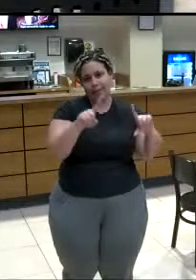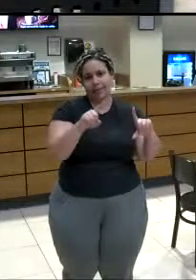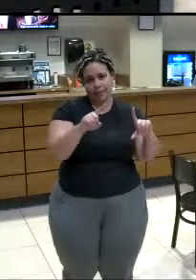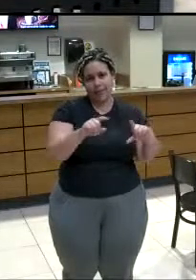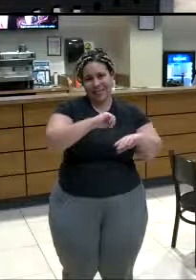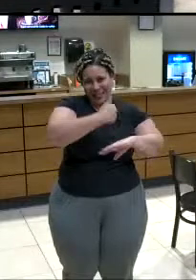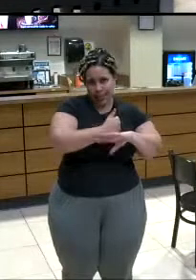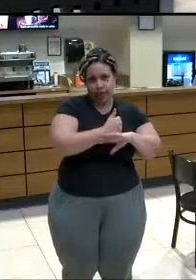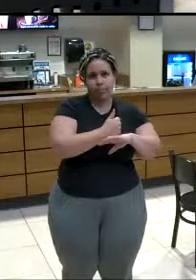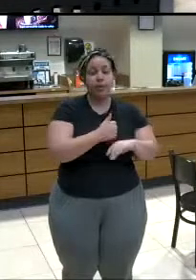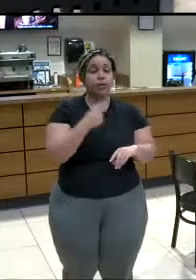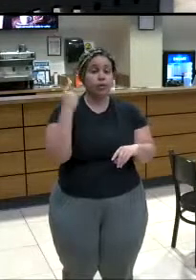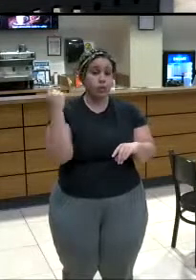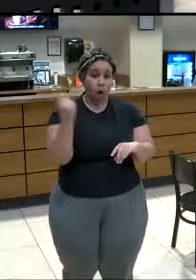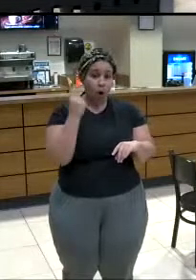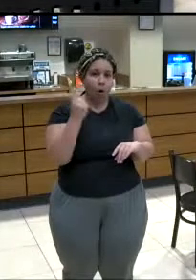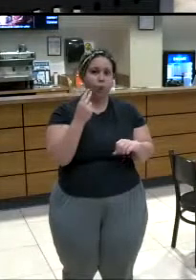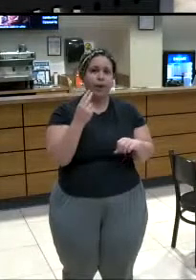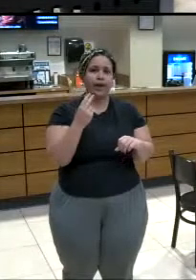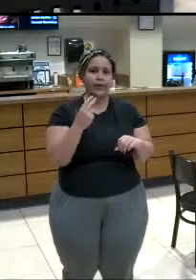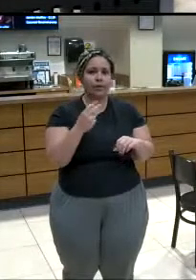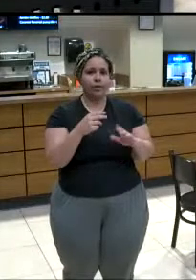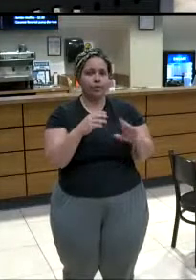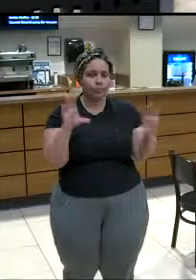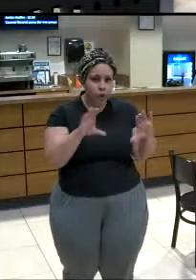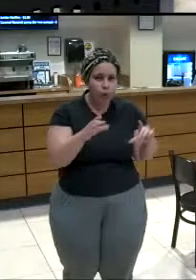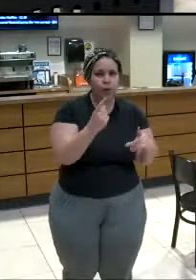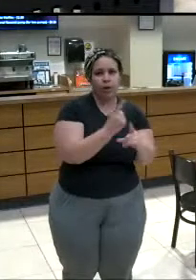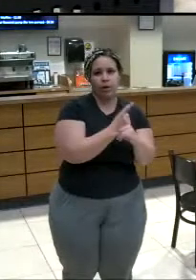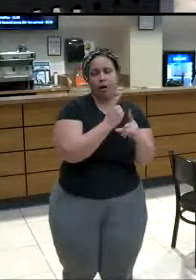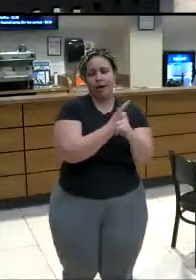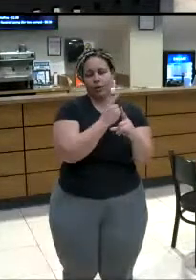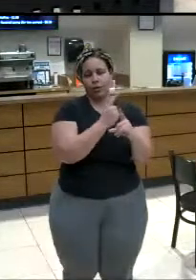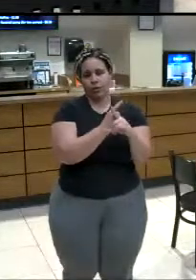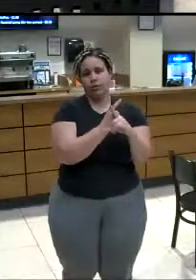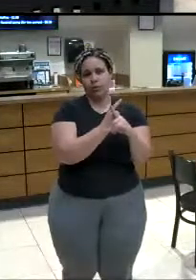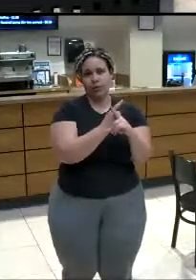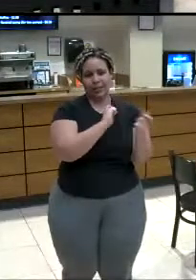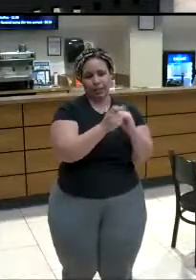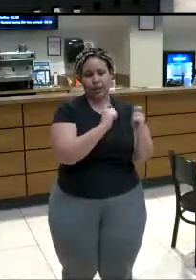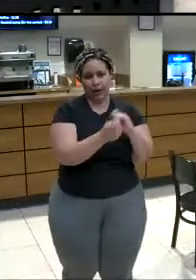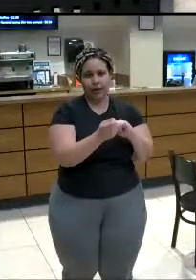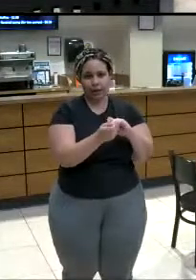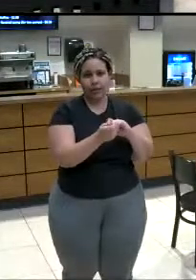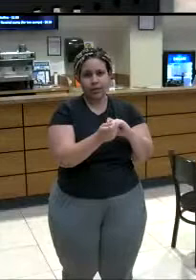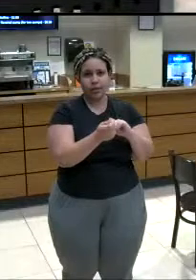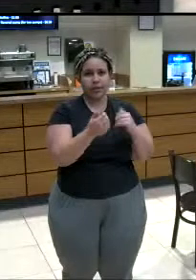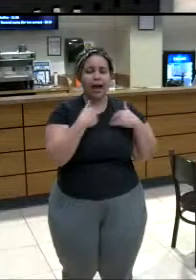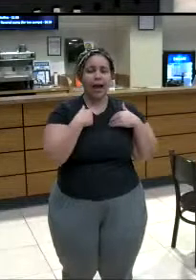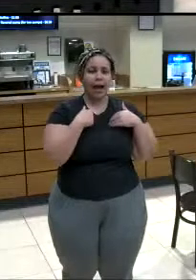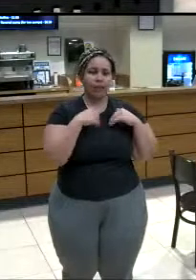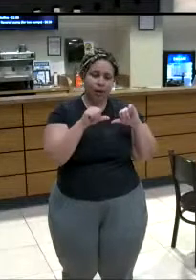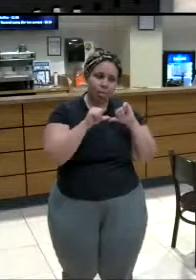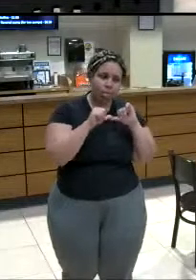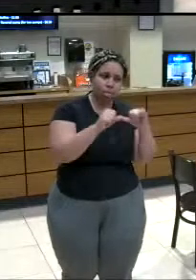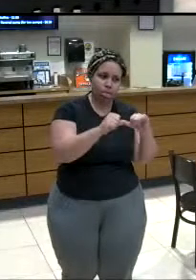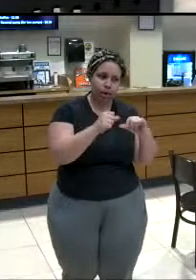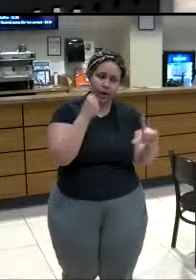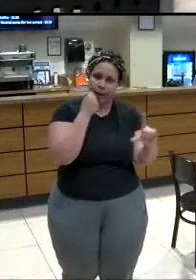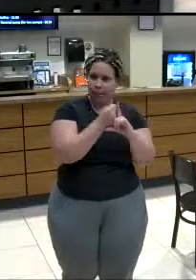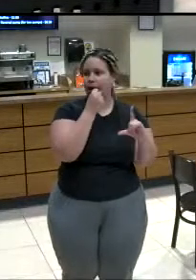to try to actually see something through long enough to give it an opportunity to have an impact. Does that